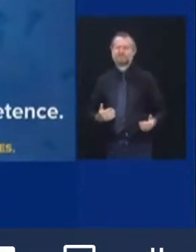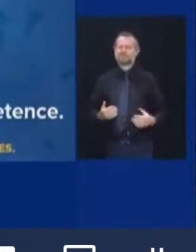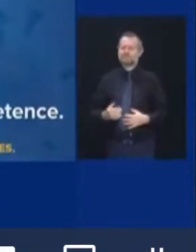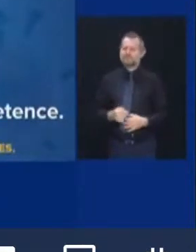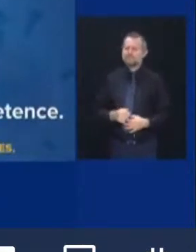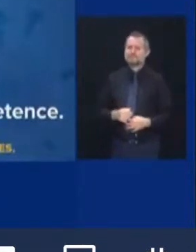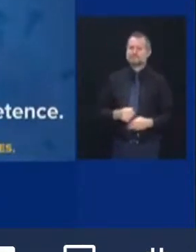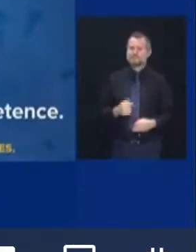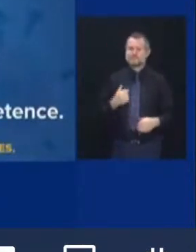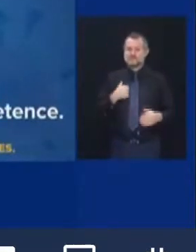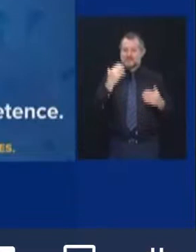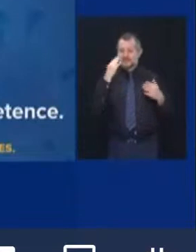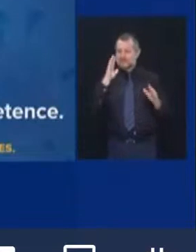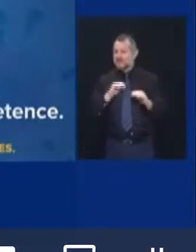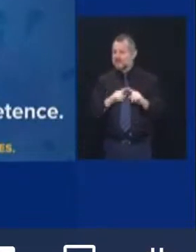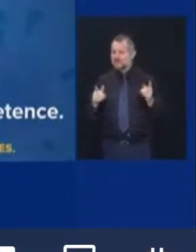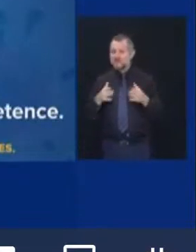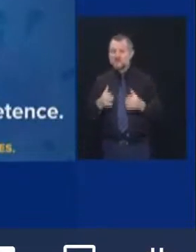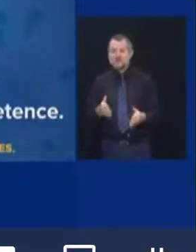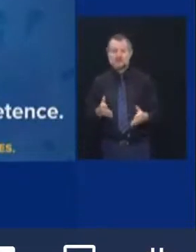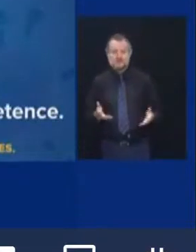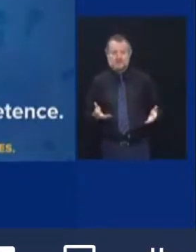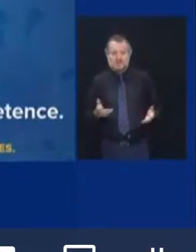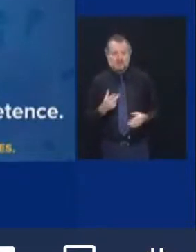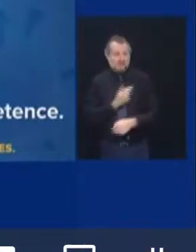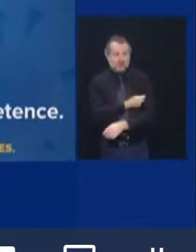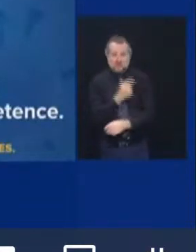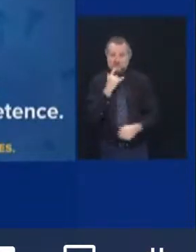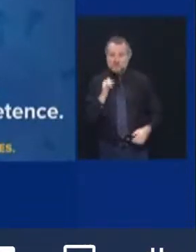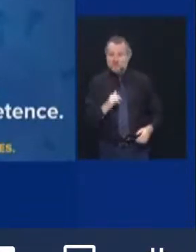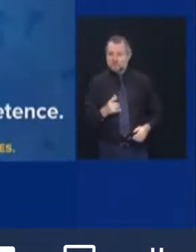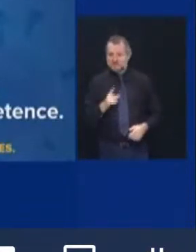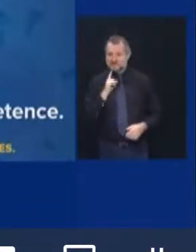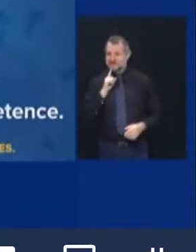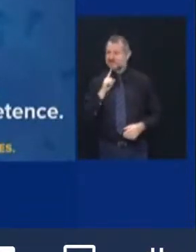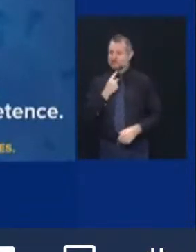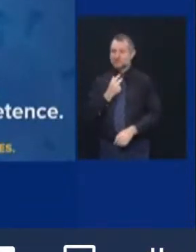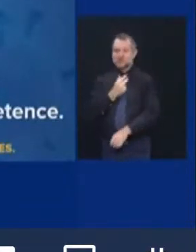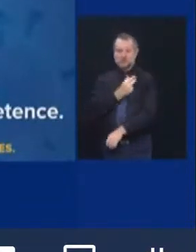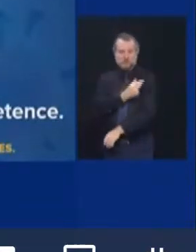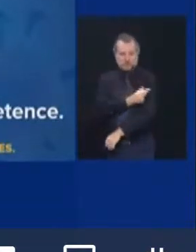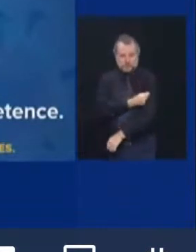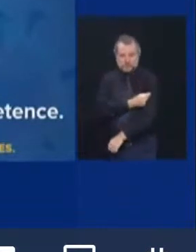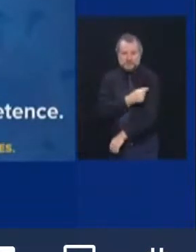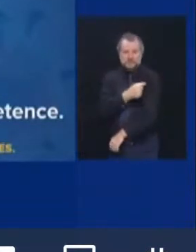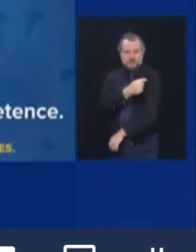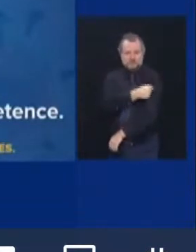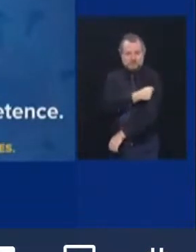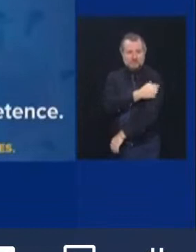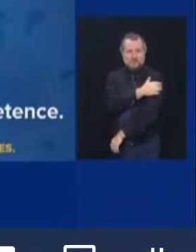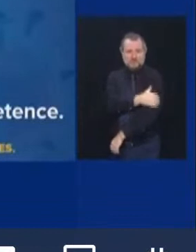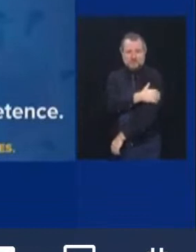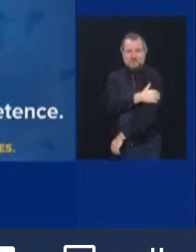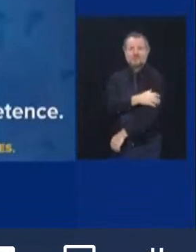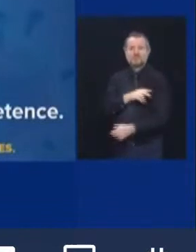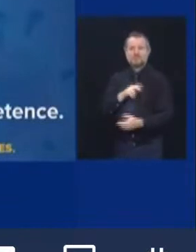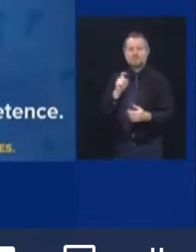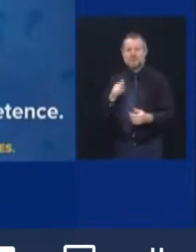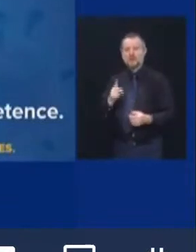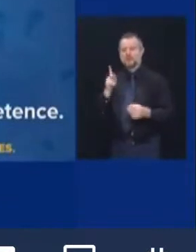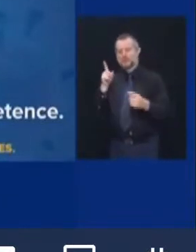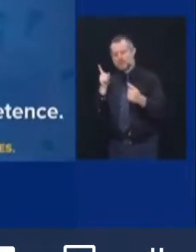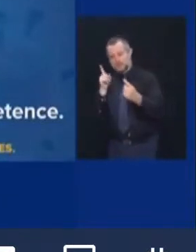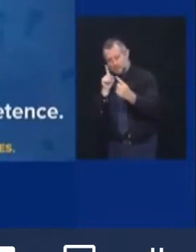Unless they have a different, but it's an intrusive intervention. And you have to administer